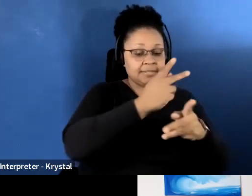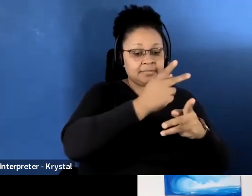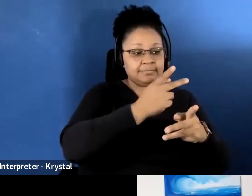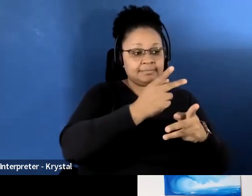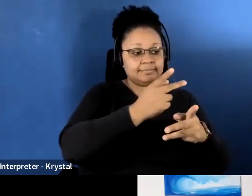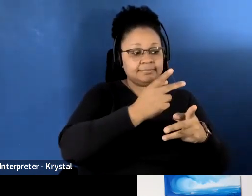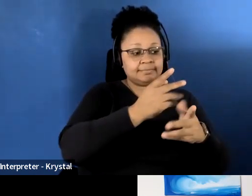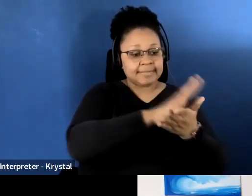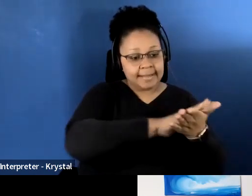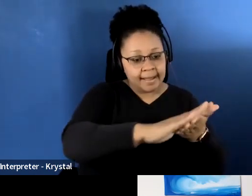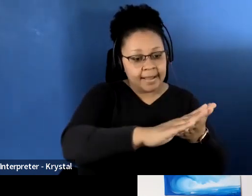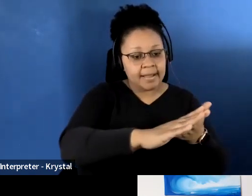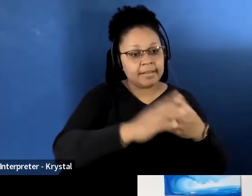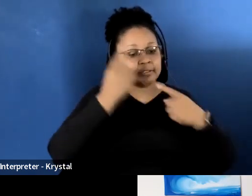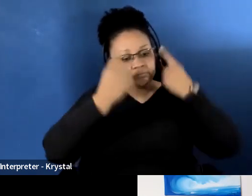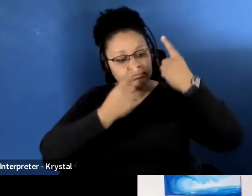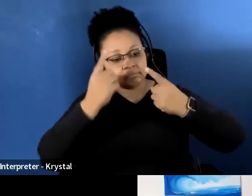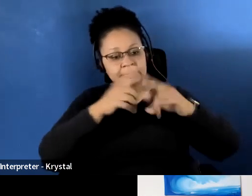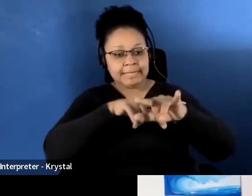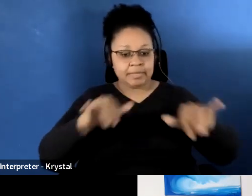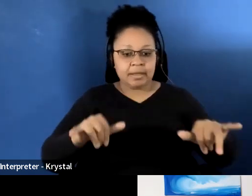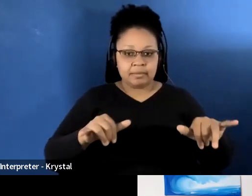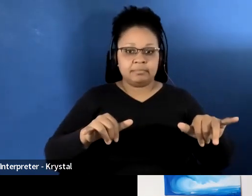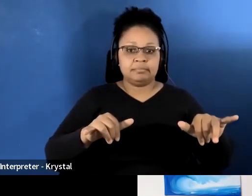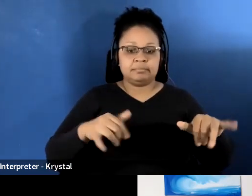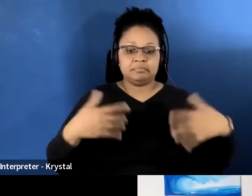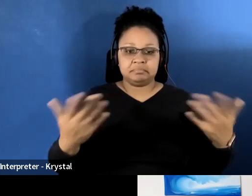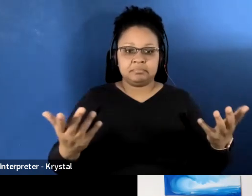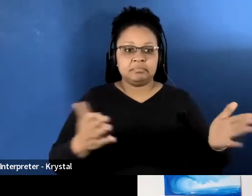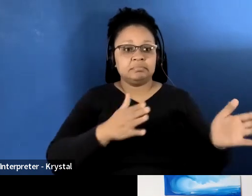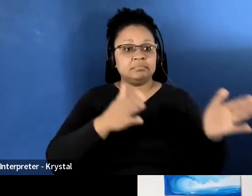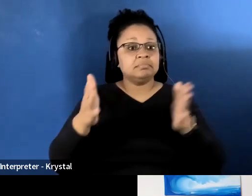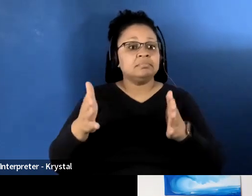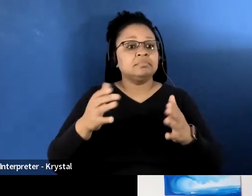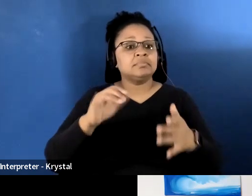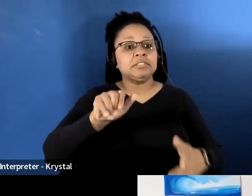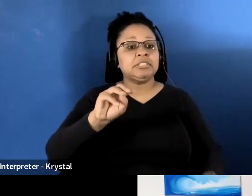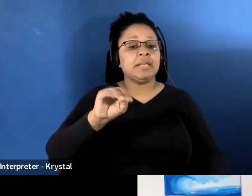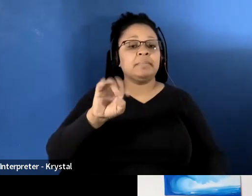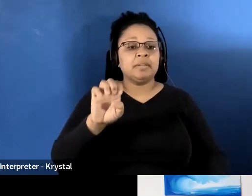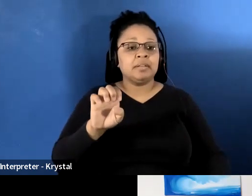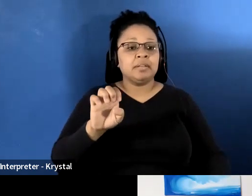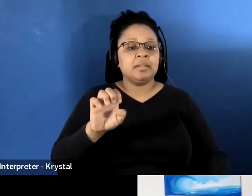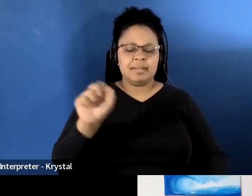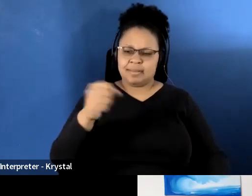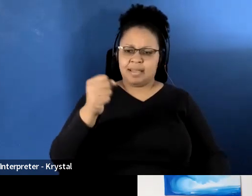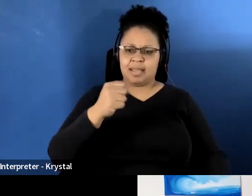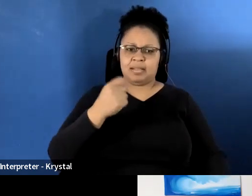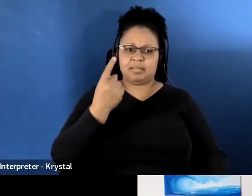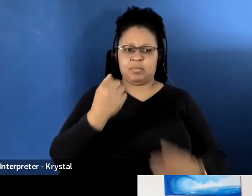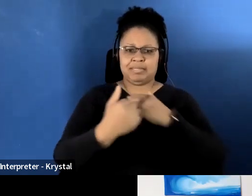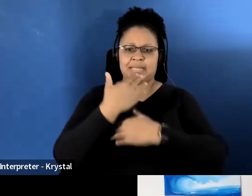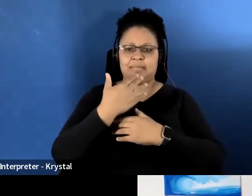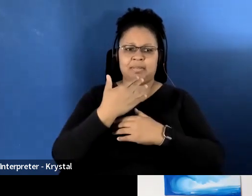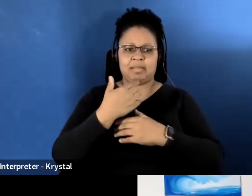Yes, there is. And that's all that's in the chat. So if you want to move forward, Jamie. Yeah, I had a question sent to me that says,